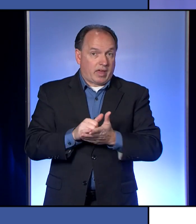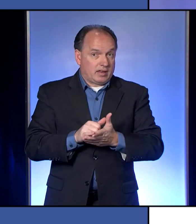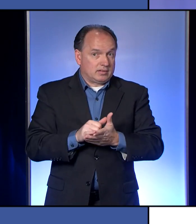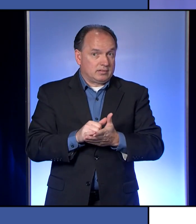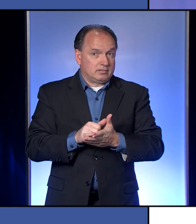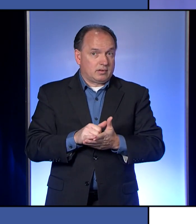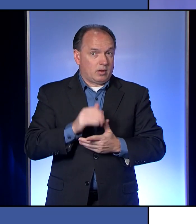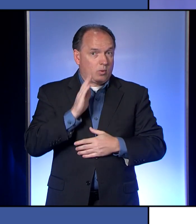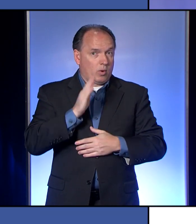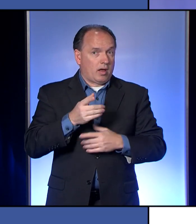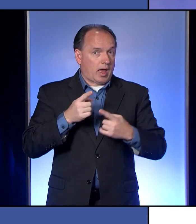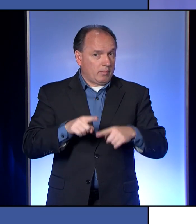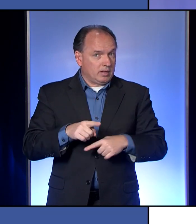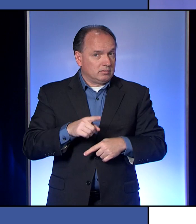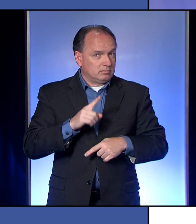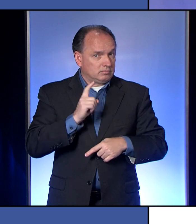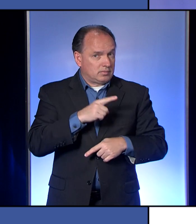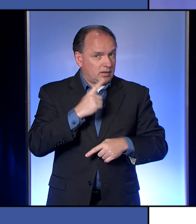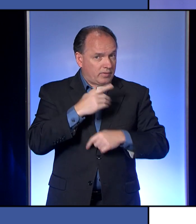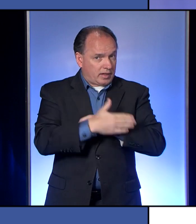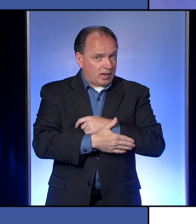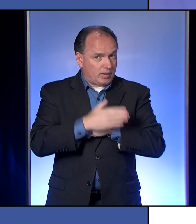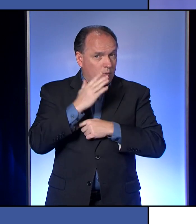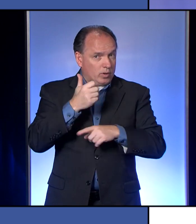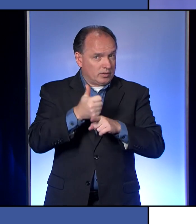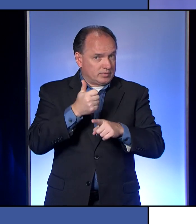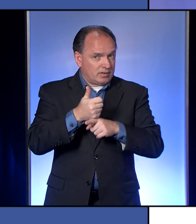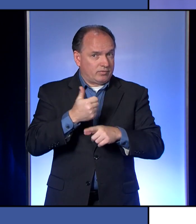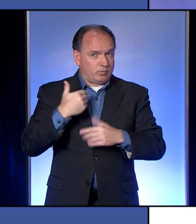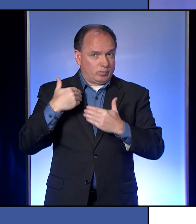Is it going to be going forward? The county is going to be the ones